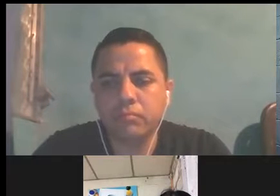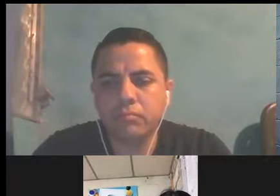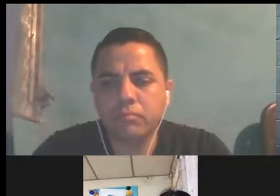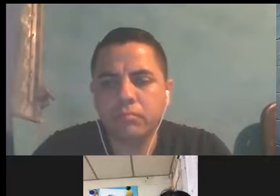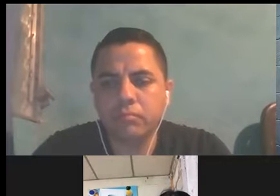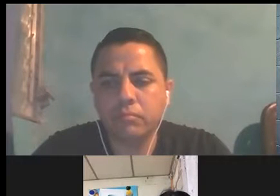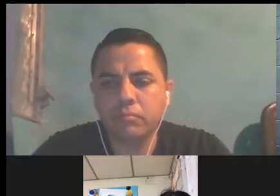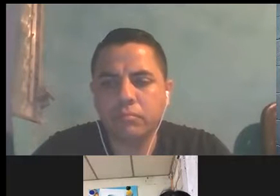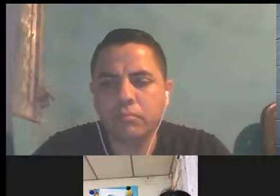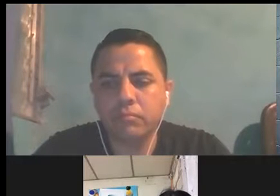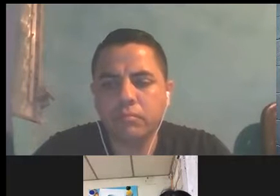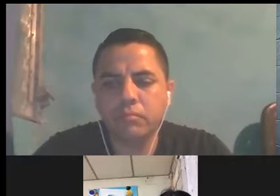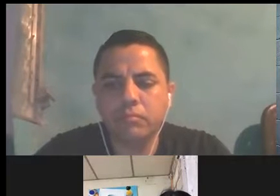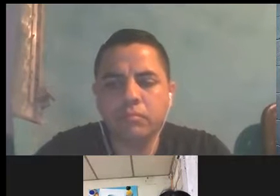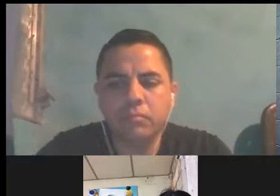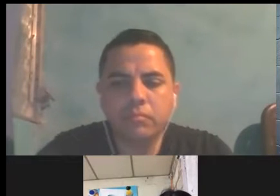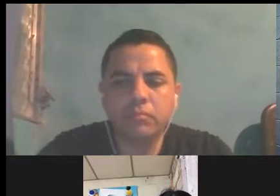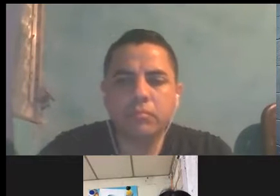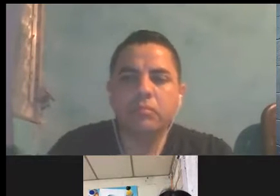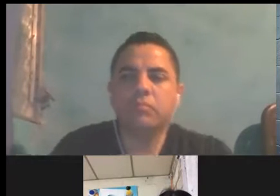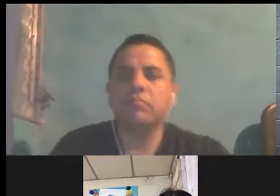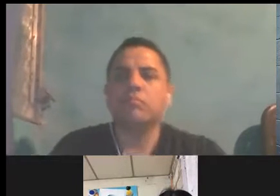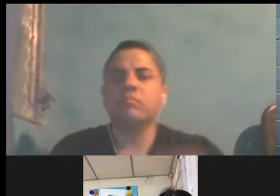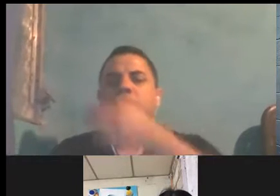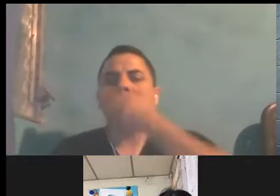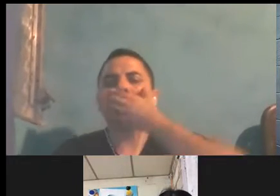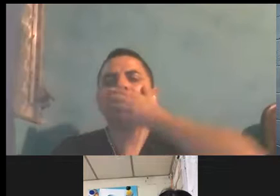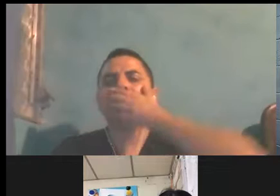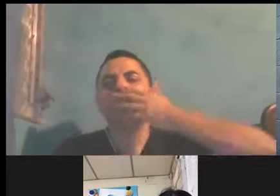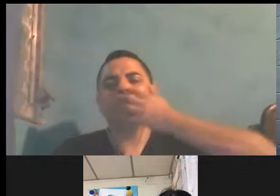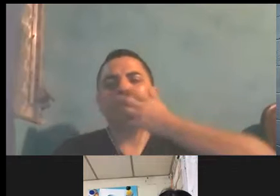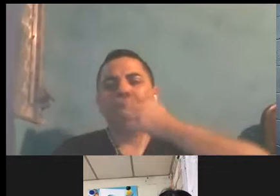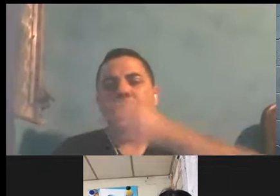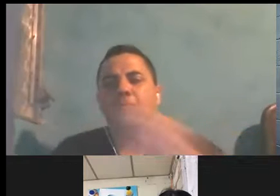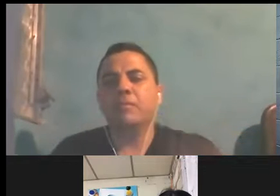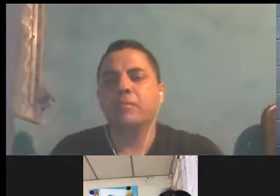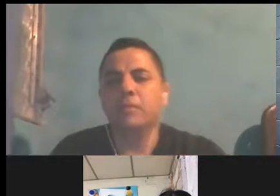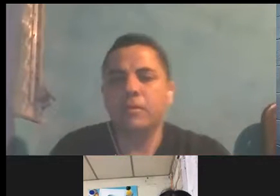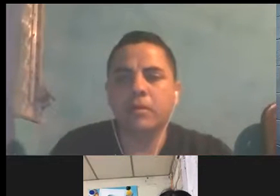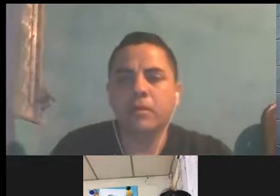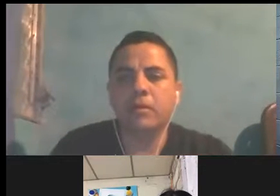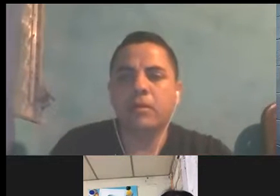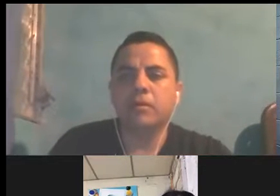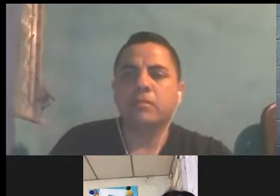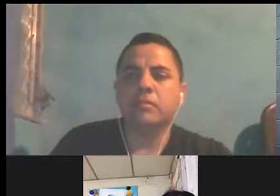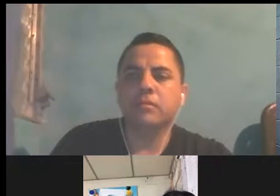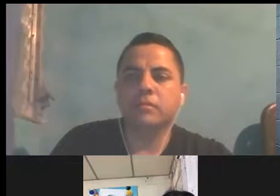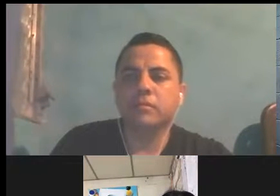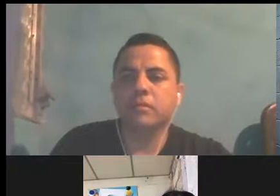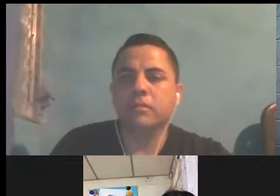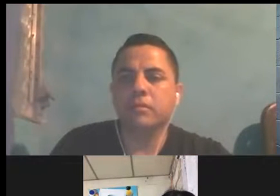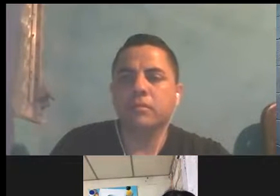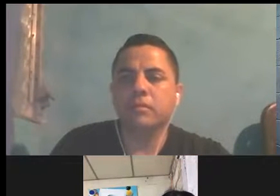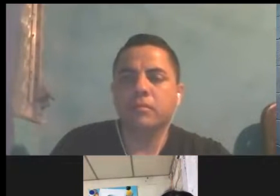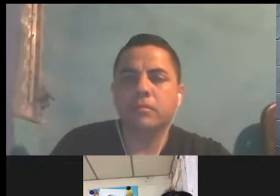Oh, so-so. So-so. Still a little bit sick. Yeah. Okay,